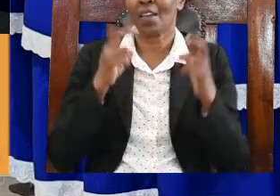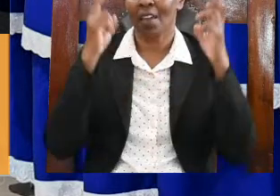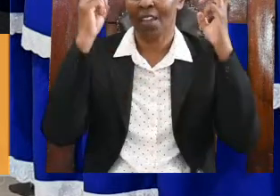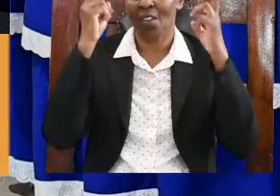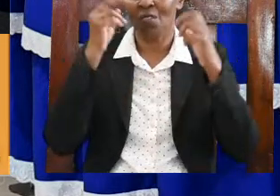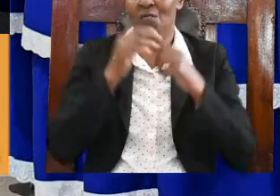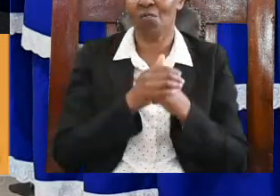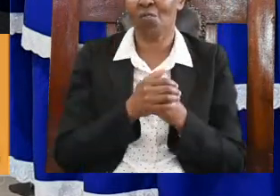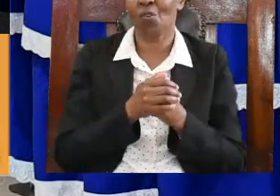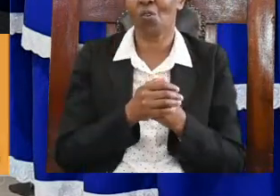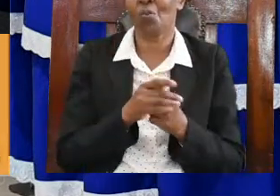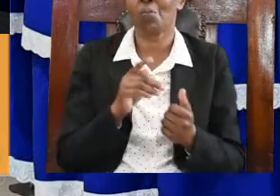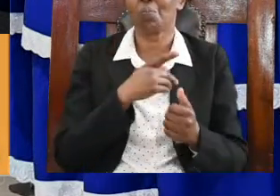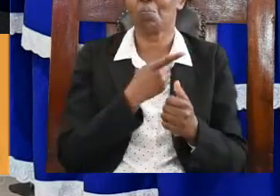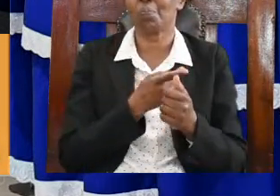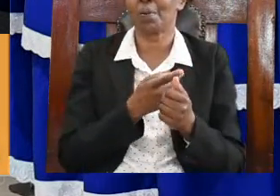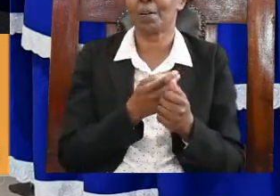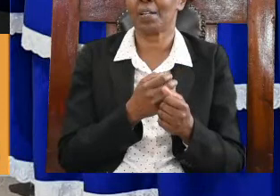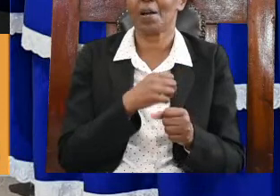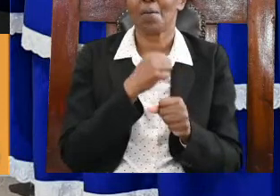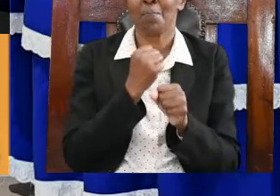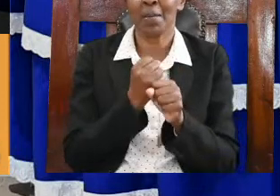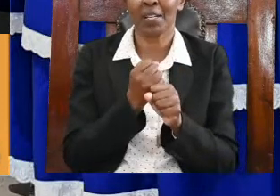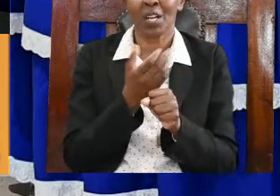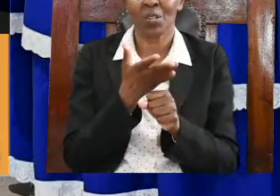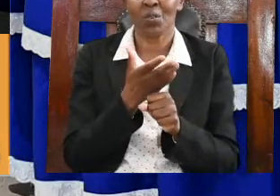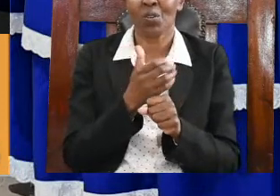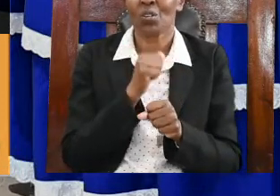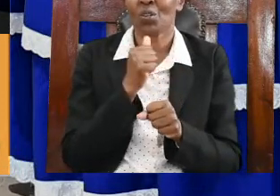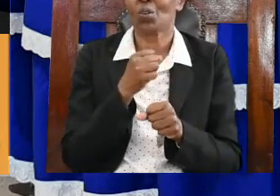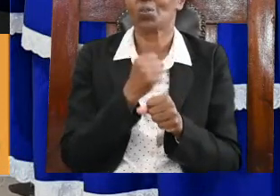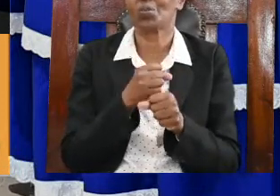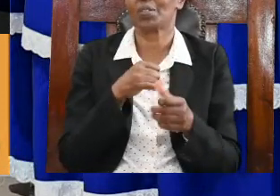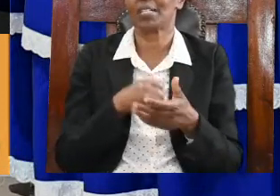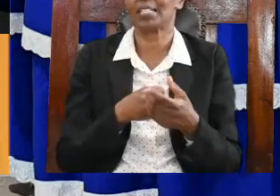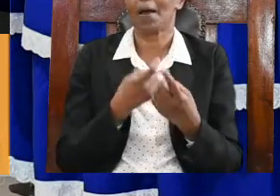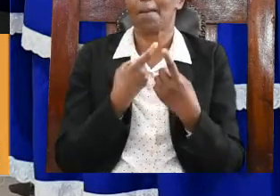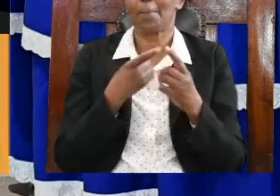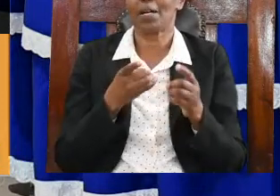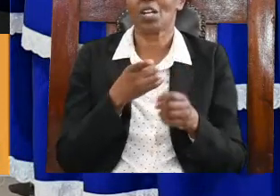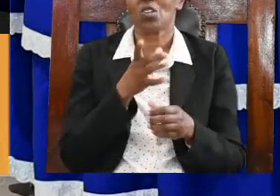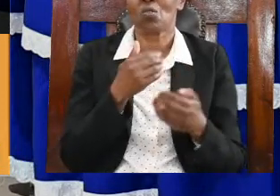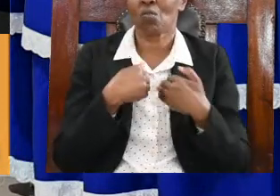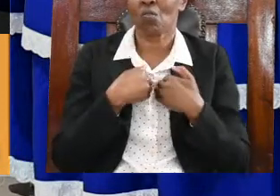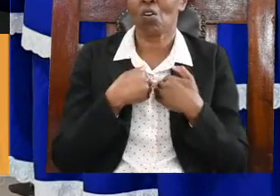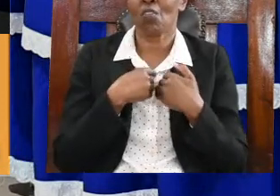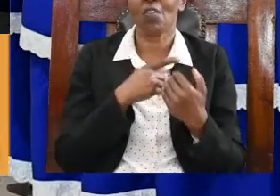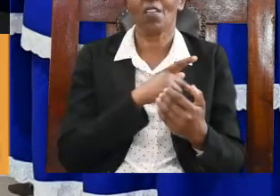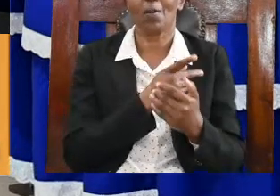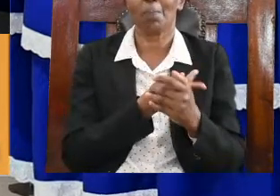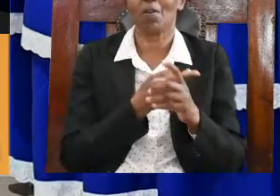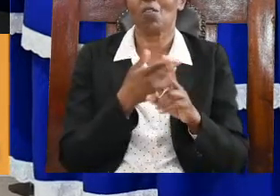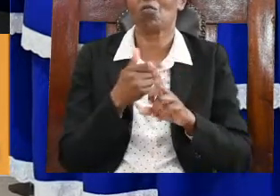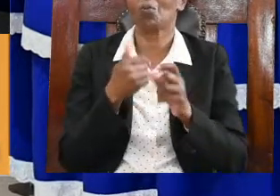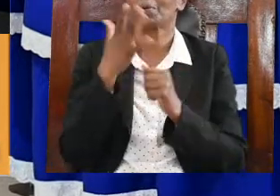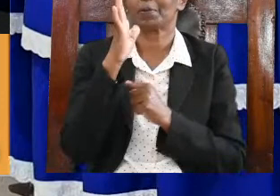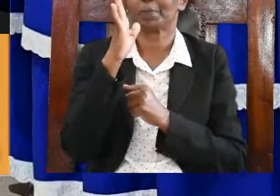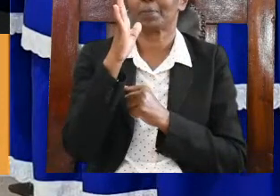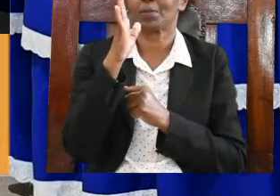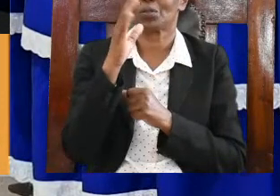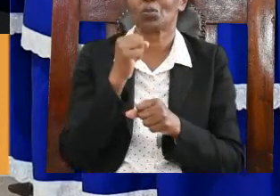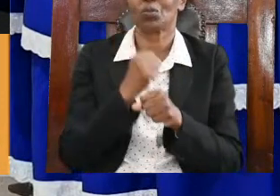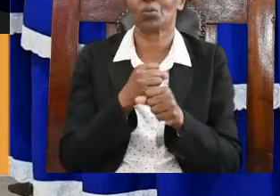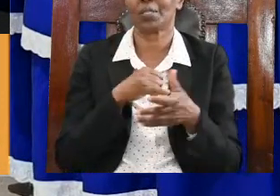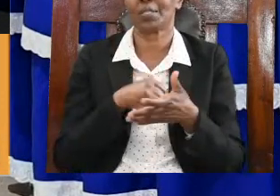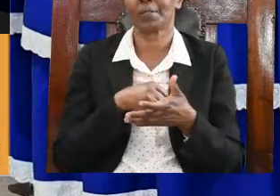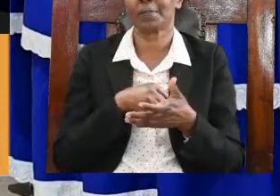The force of the evil looks like, you will attain it because you have the power of God in you.